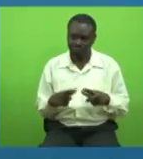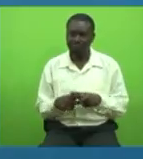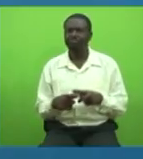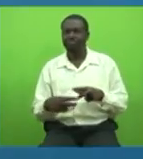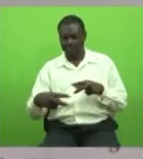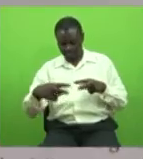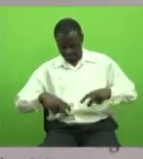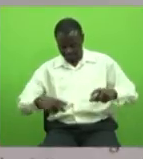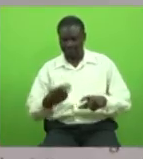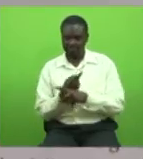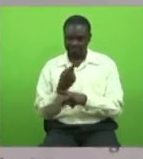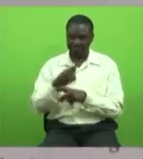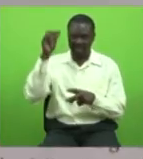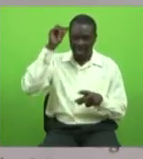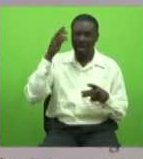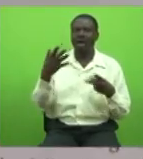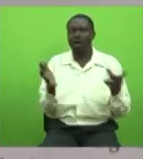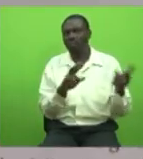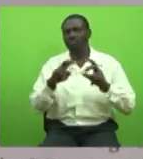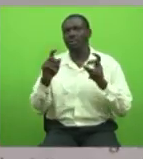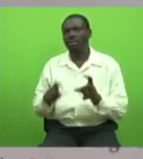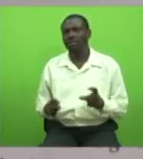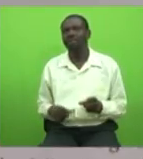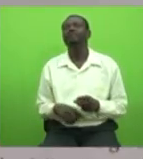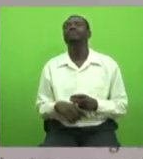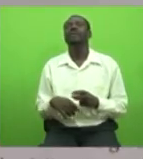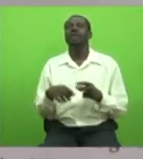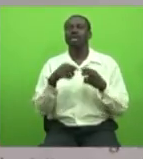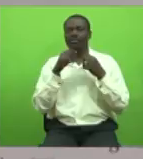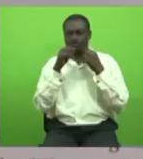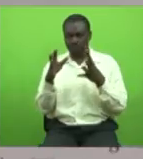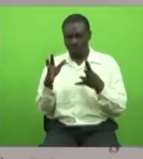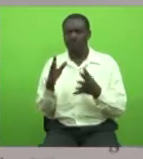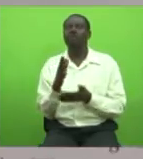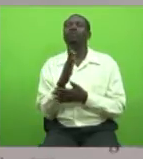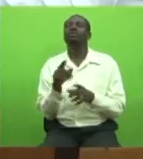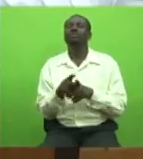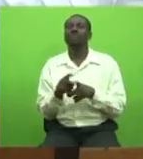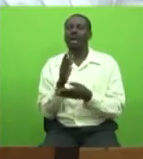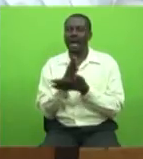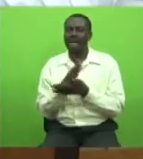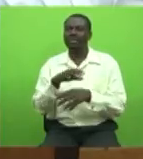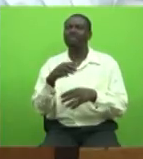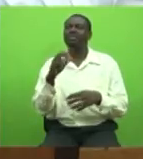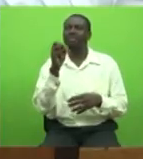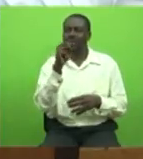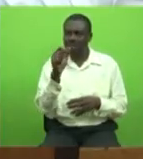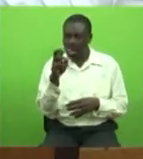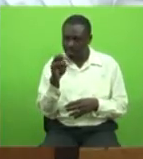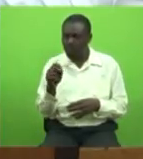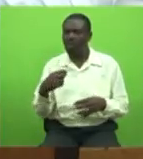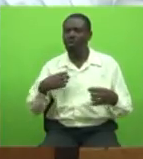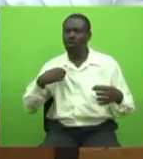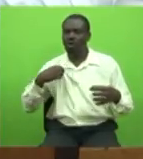And then we may get some samples, which may include your clothes, your blood, your